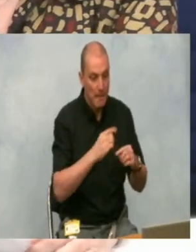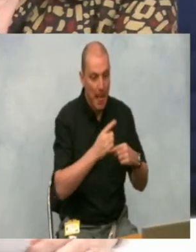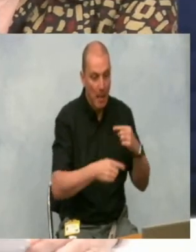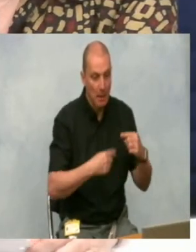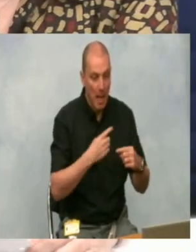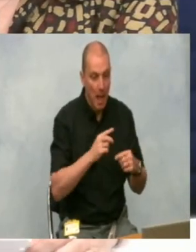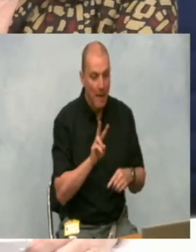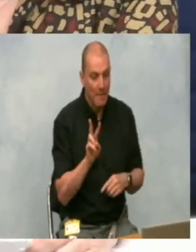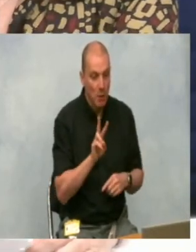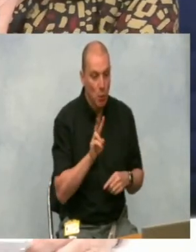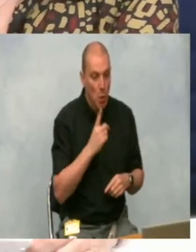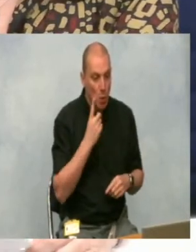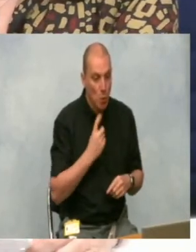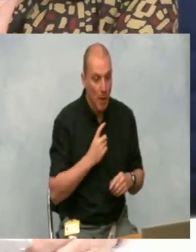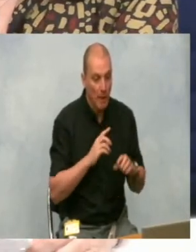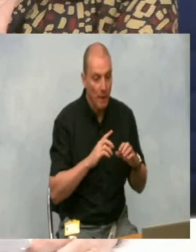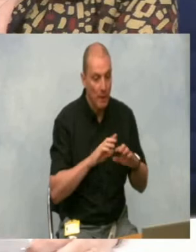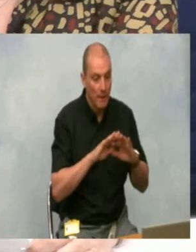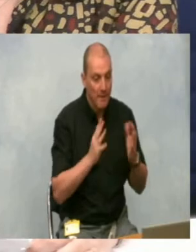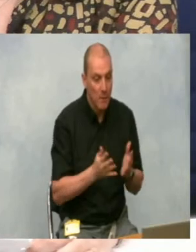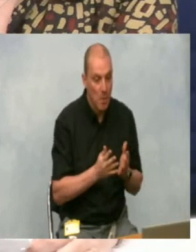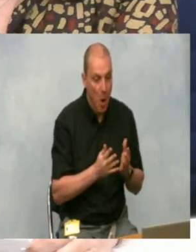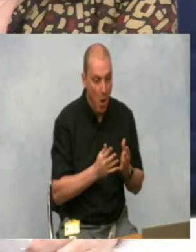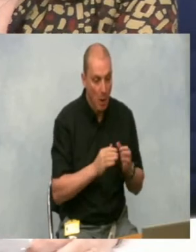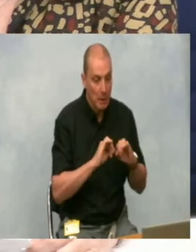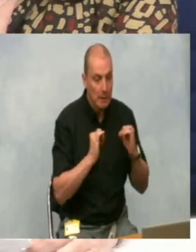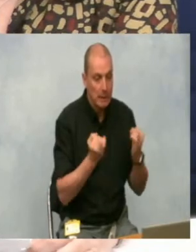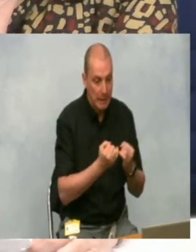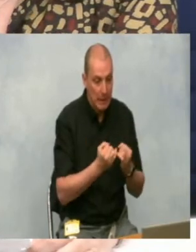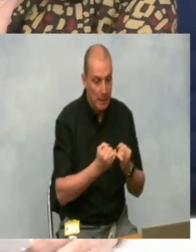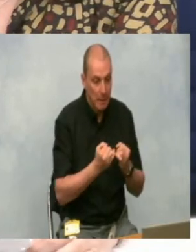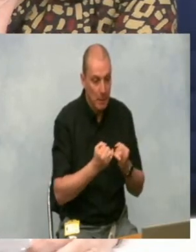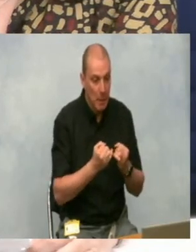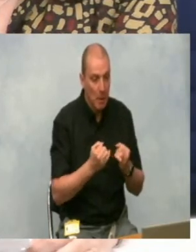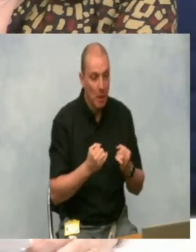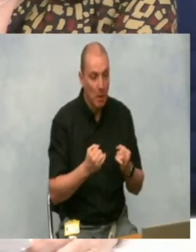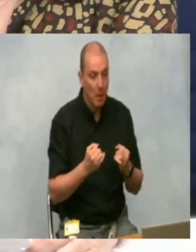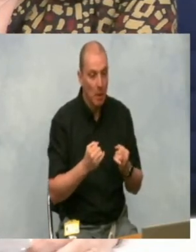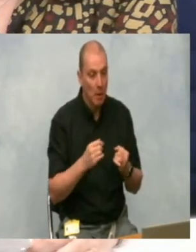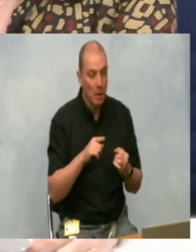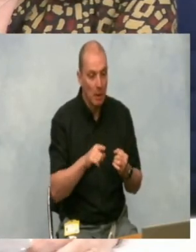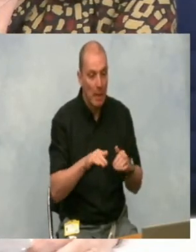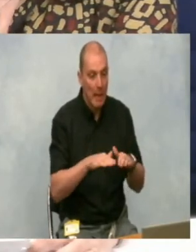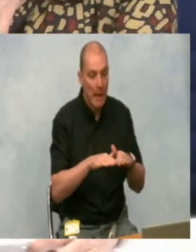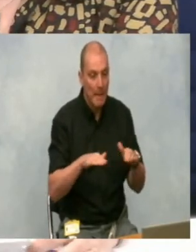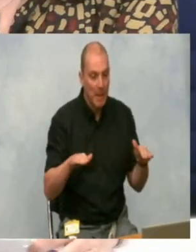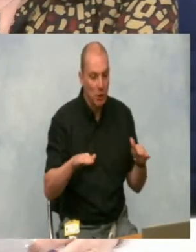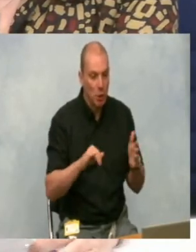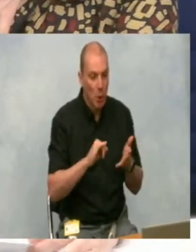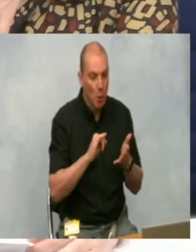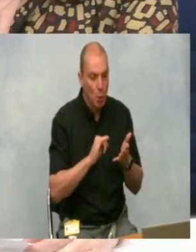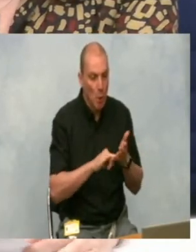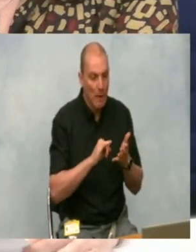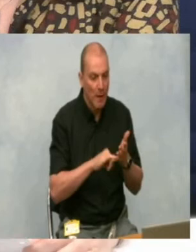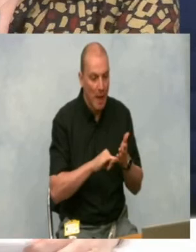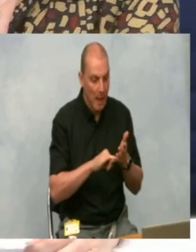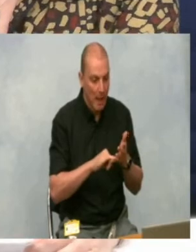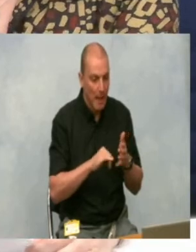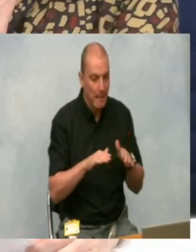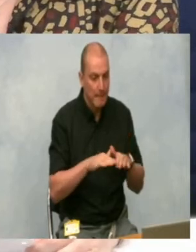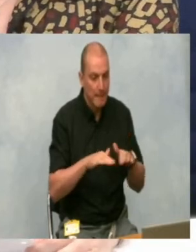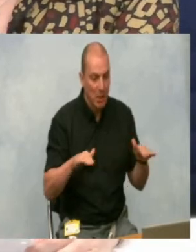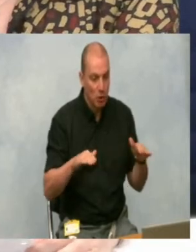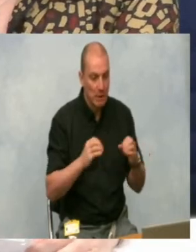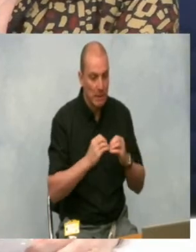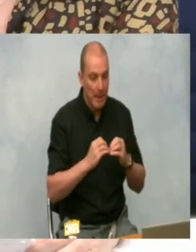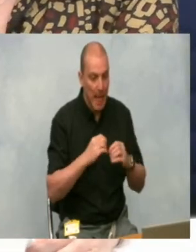Football Team. The request is for a lease of pitches known as Stonefield Pitches in Blantyre.